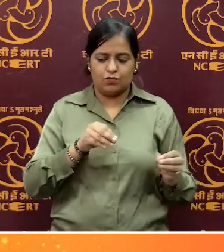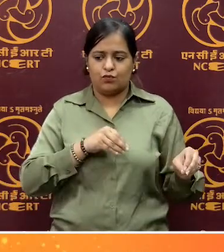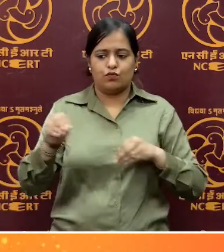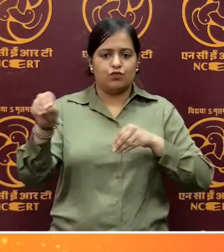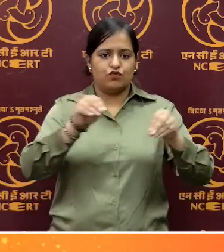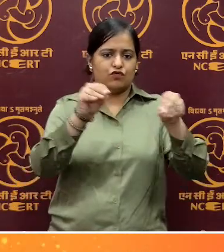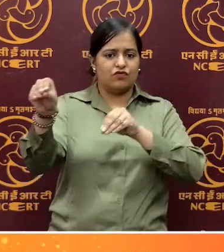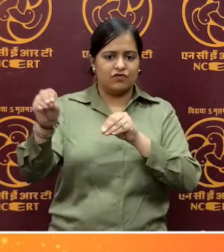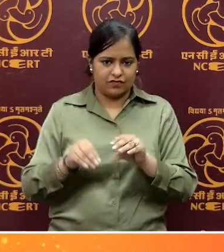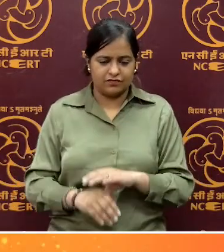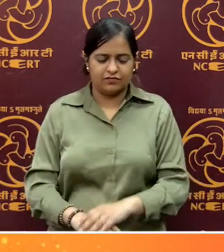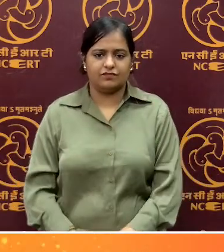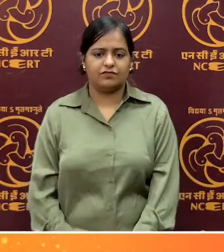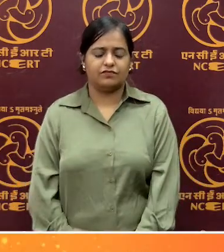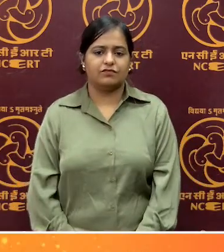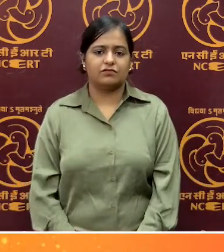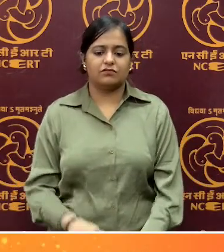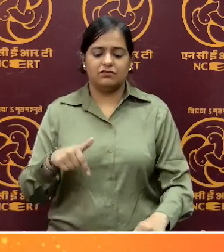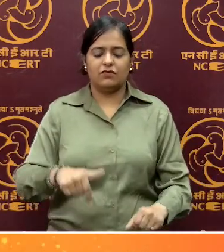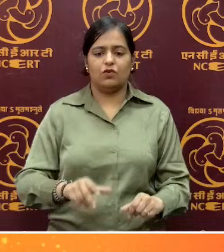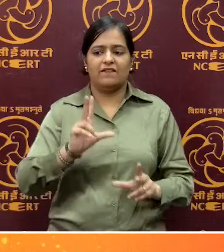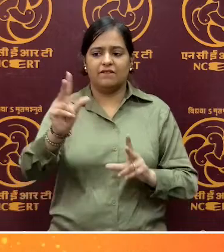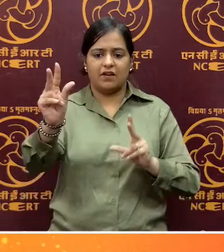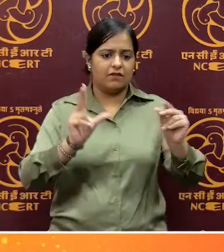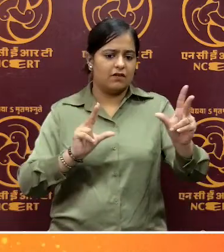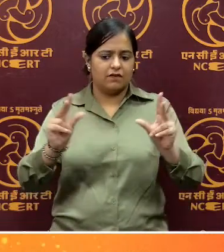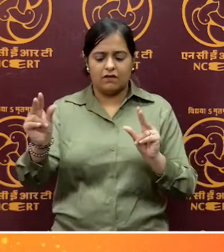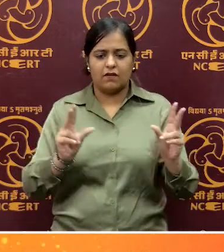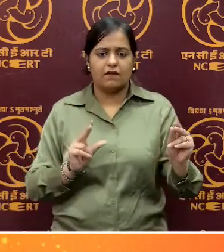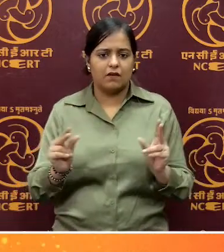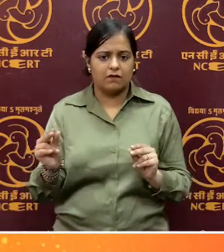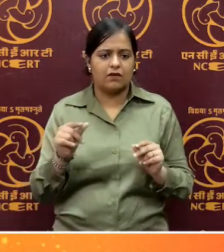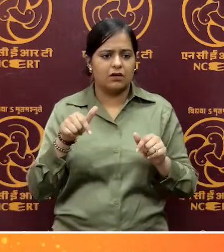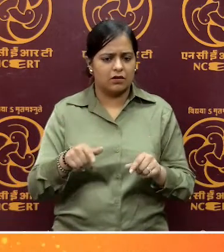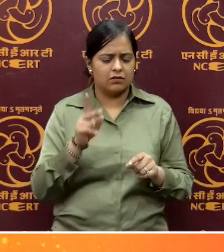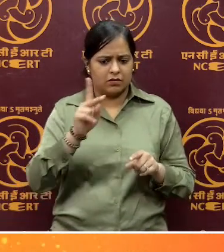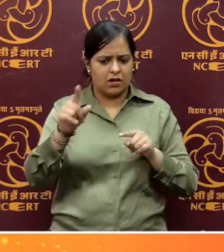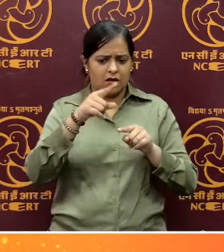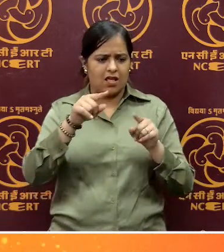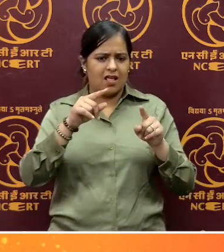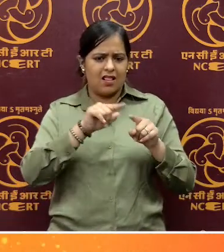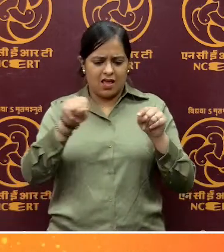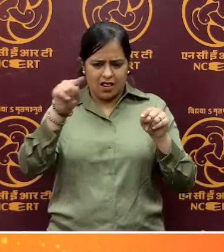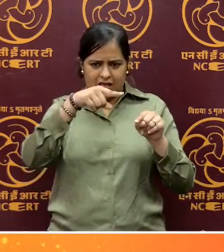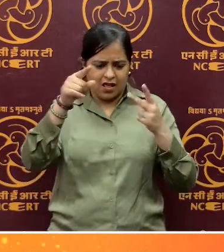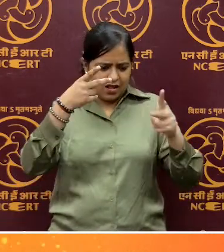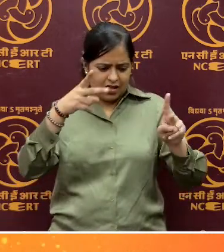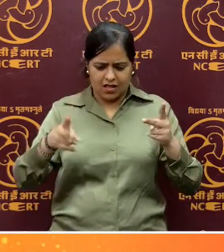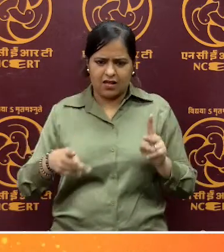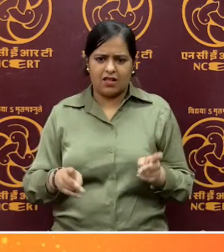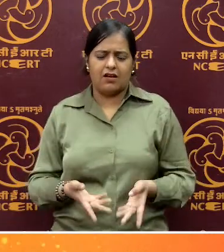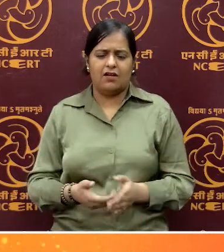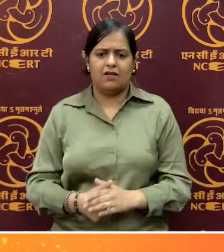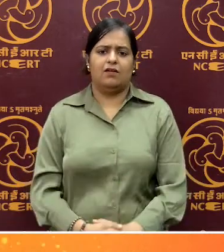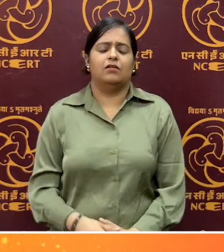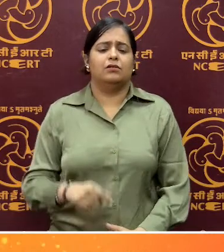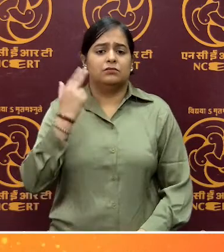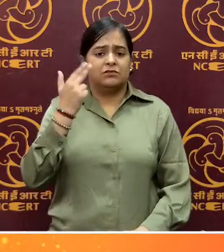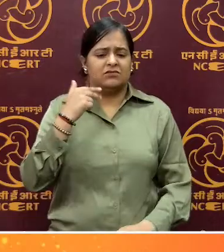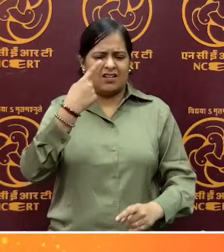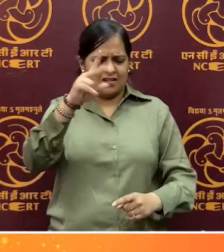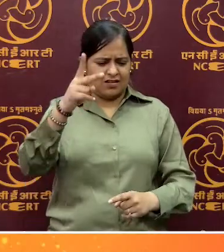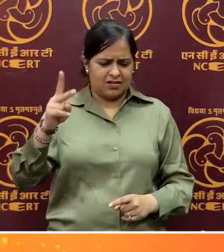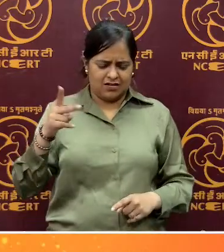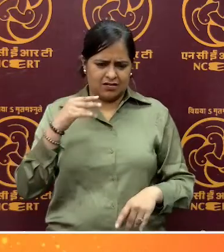direction. The distances, you can see that these are parallel lines. They are all parallel lines. But what difference do